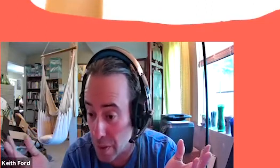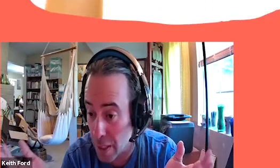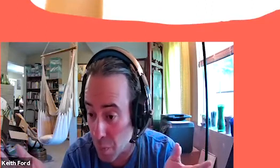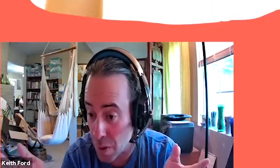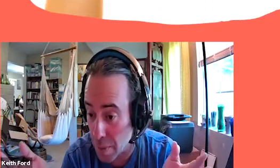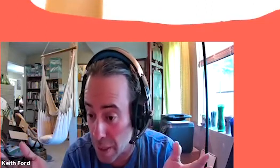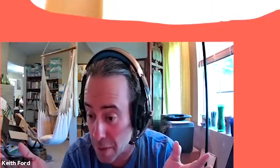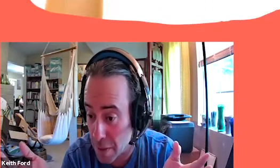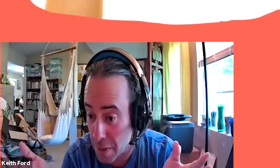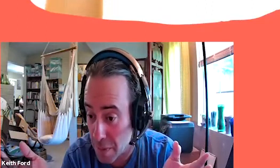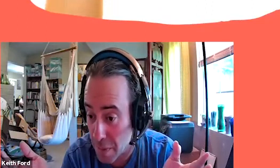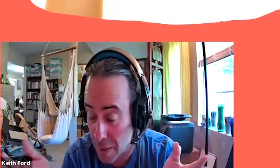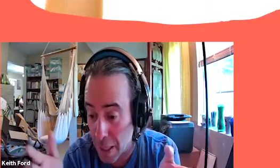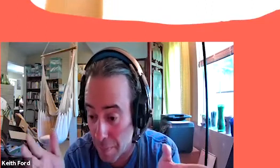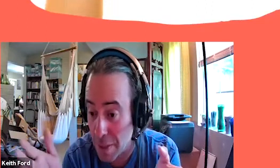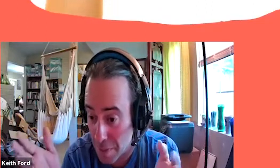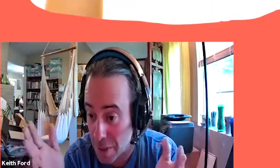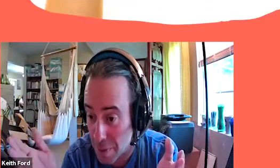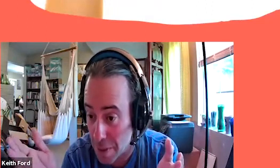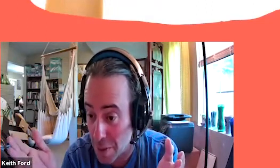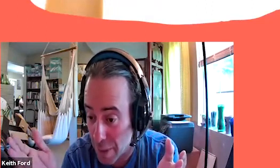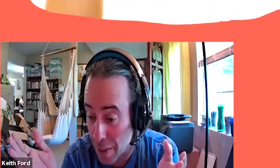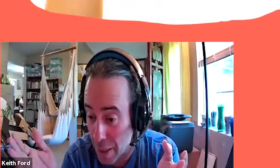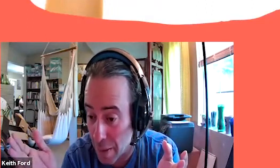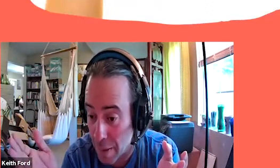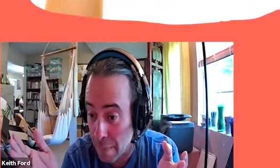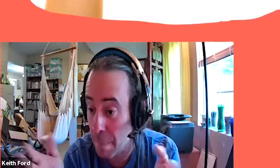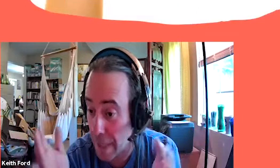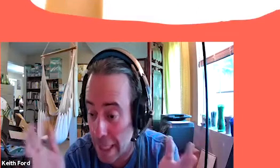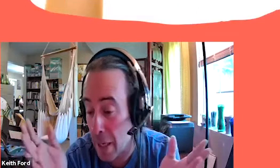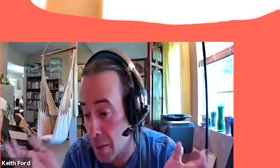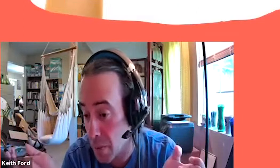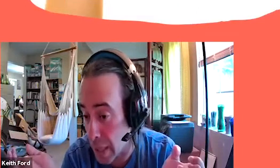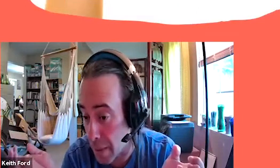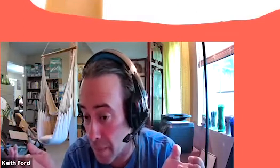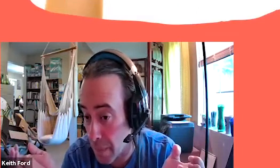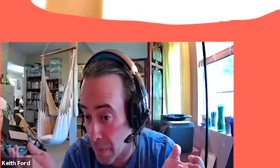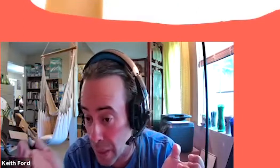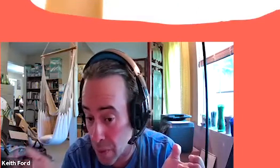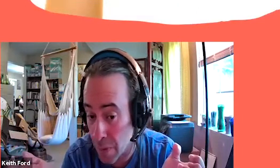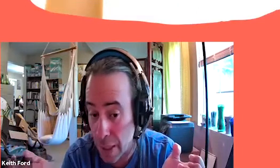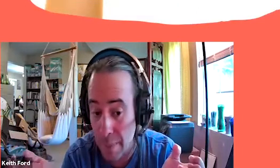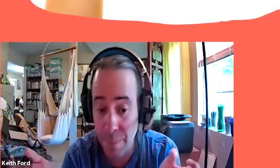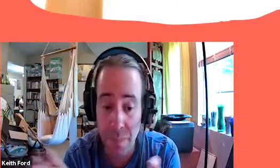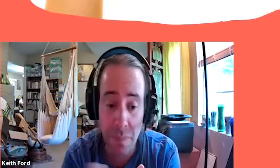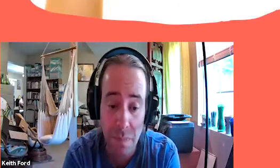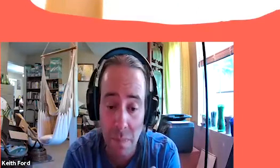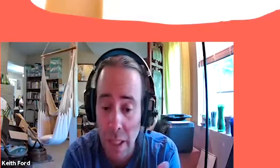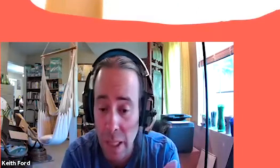all you're doing is studying workshop sessions and there's not much substance to evaluate, they cannot do that, and we can grieve